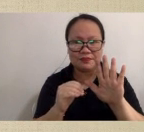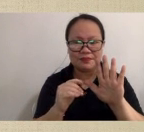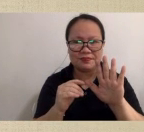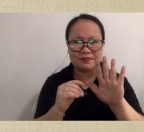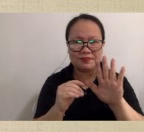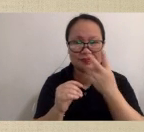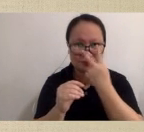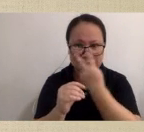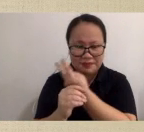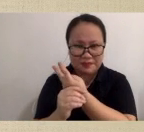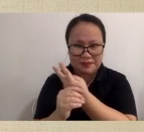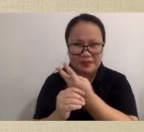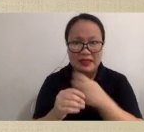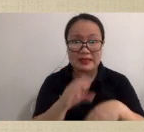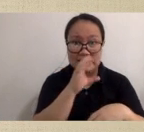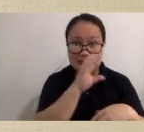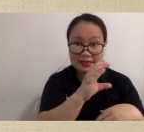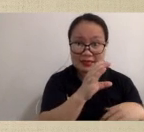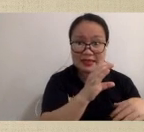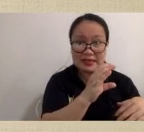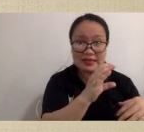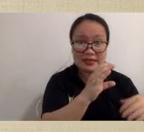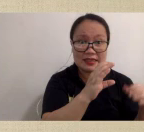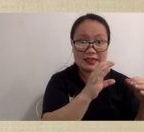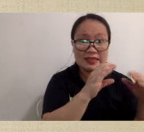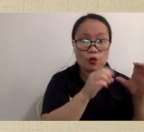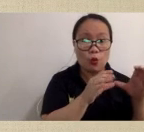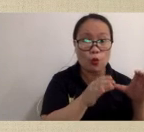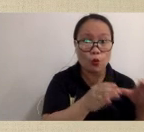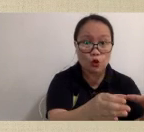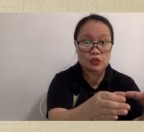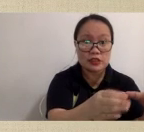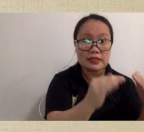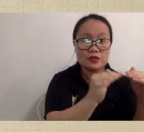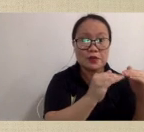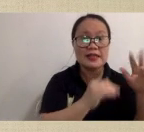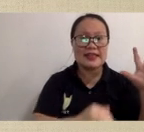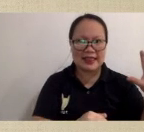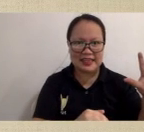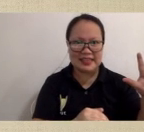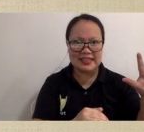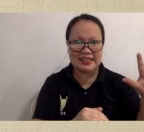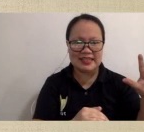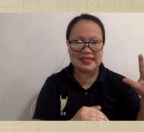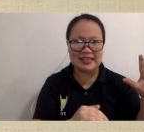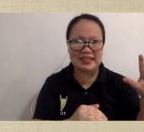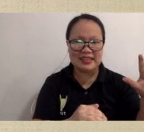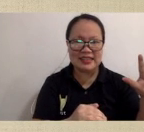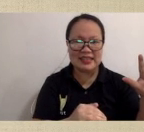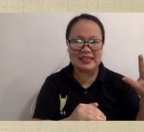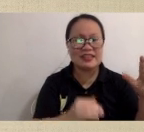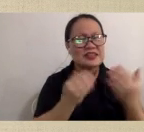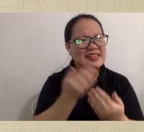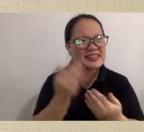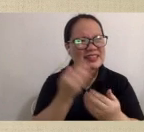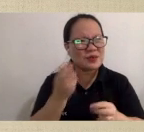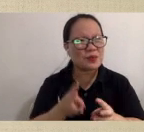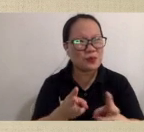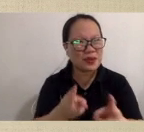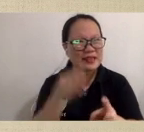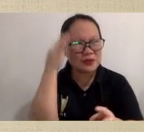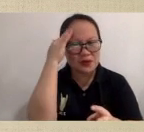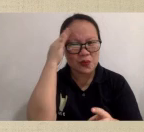gitna. And then, c is equal to 3. So, yan lang ang paraan ng pagkuha ng